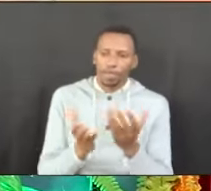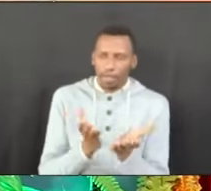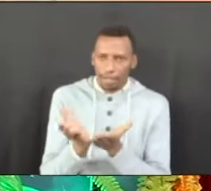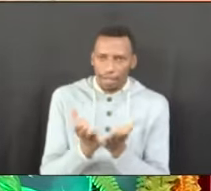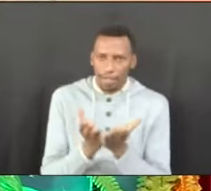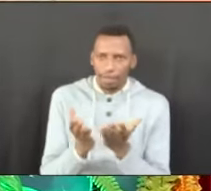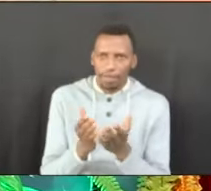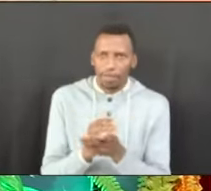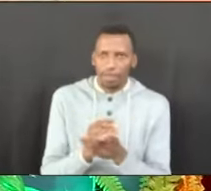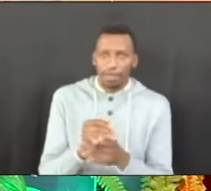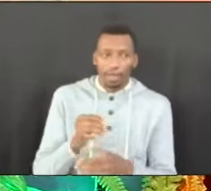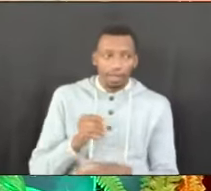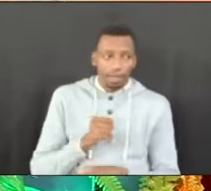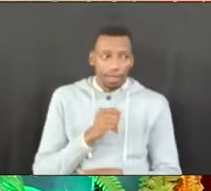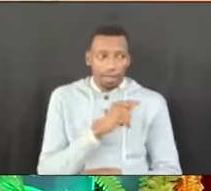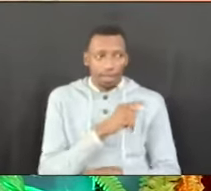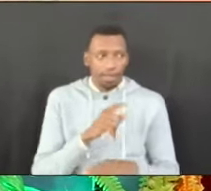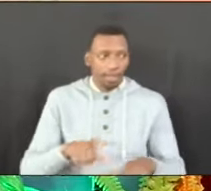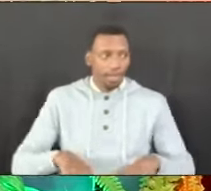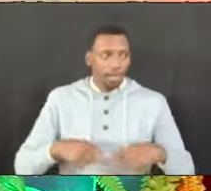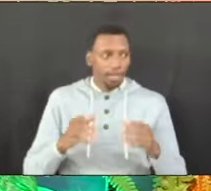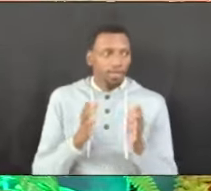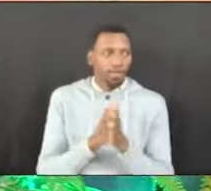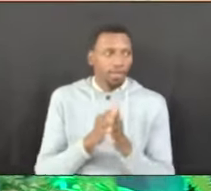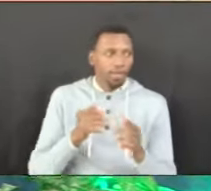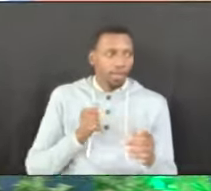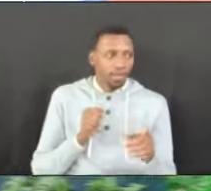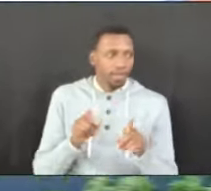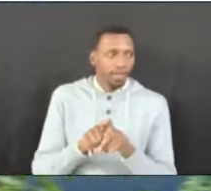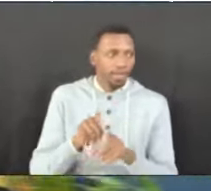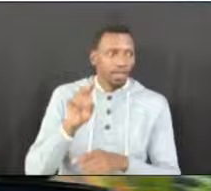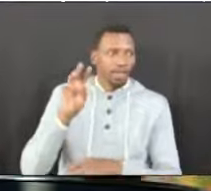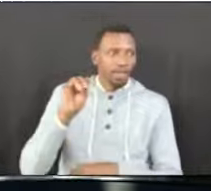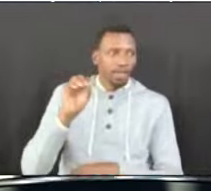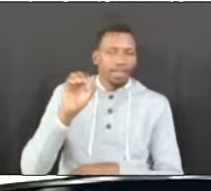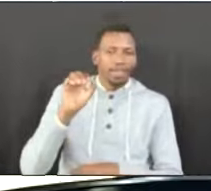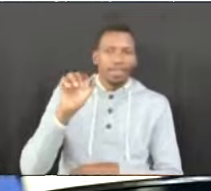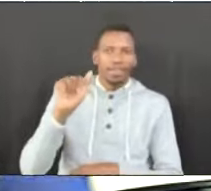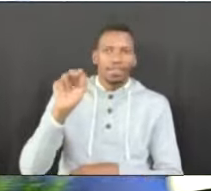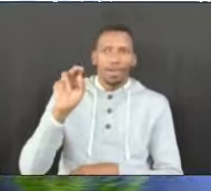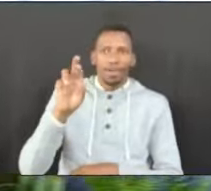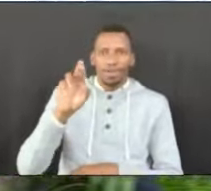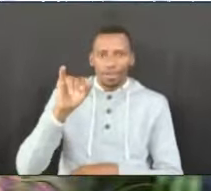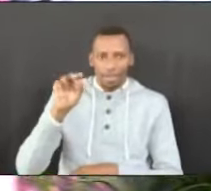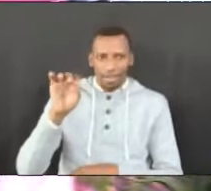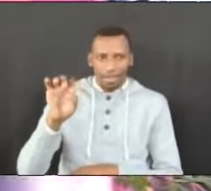she used to stay with Sister Maureen. I would drop her in my Futsubishi in Kibera.